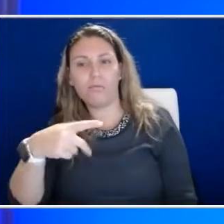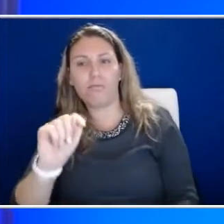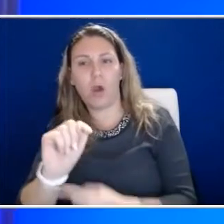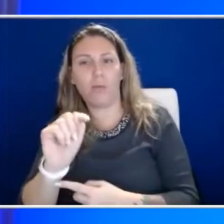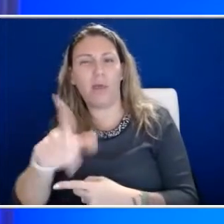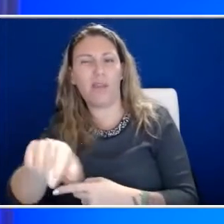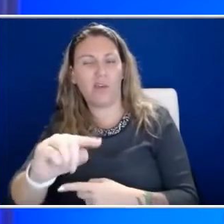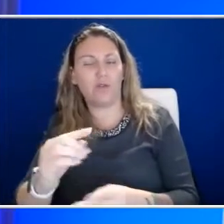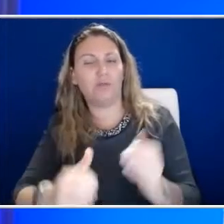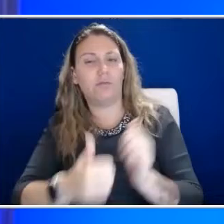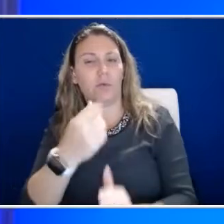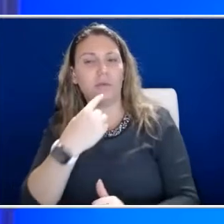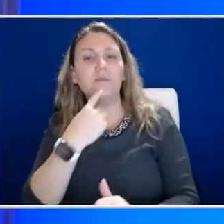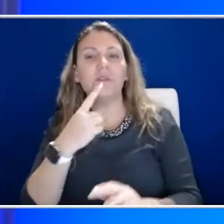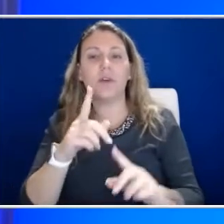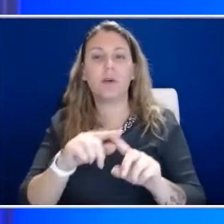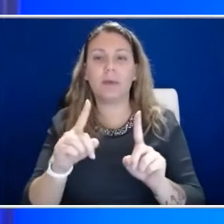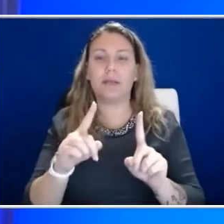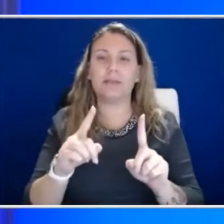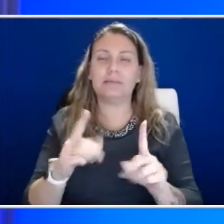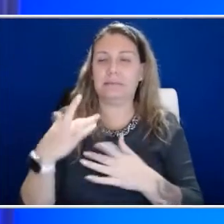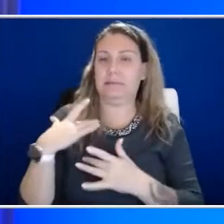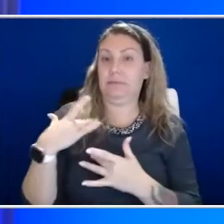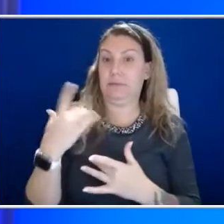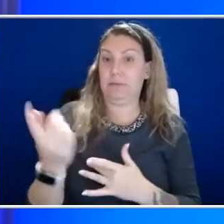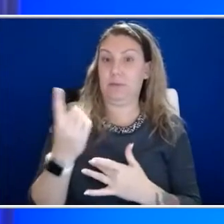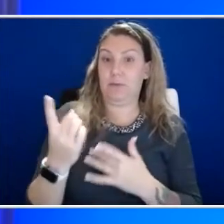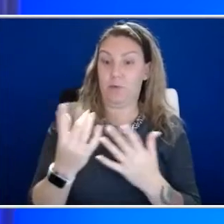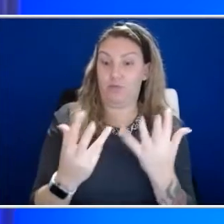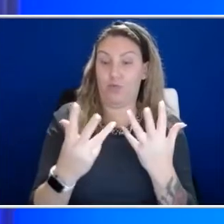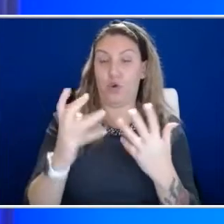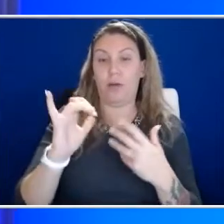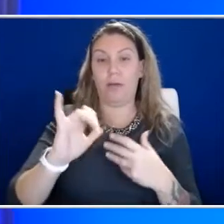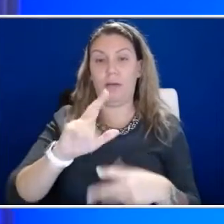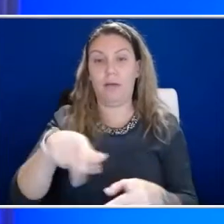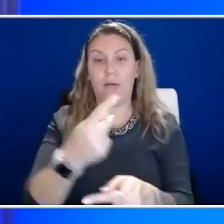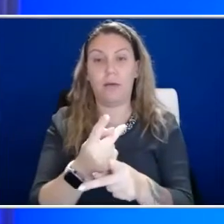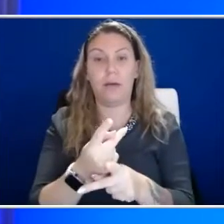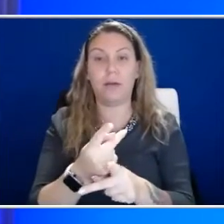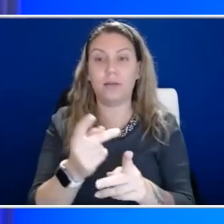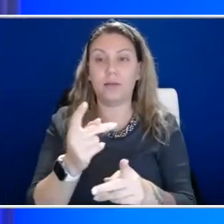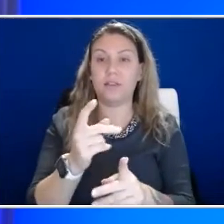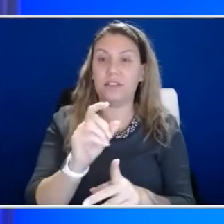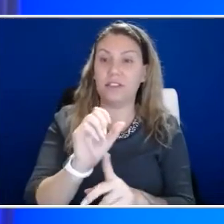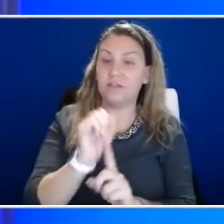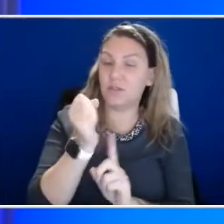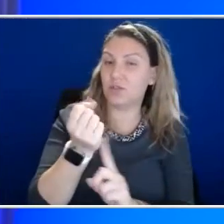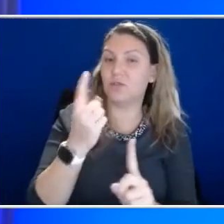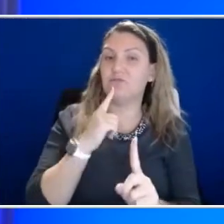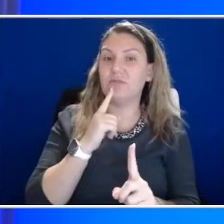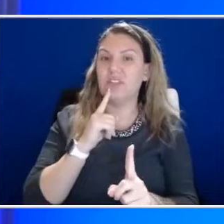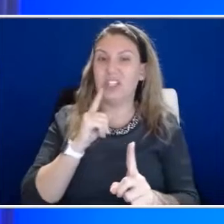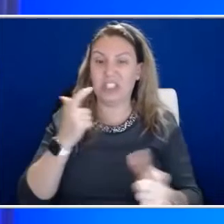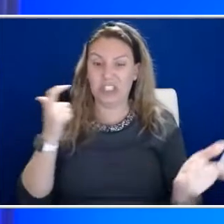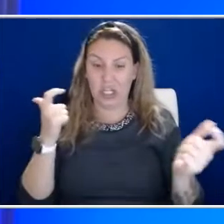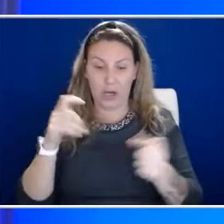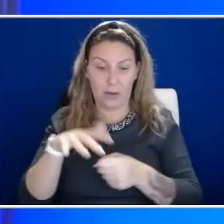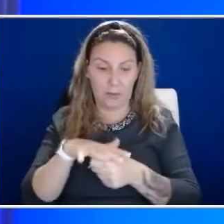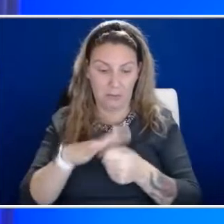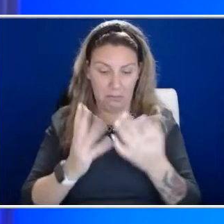Usually, someone getting burned in that kind of incidents would have a larger surface air burn, will have a higher chance